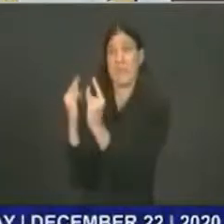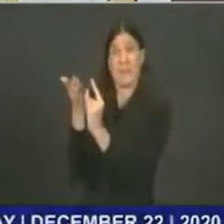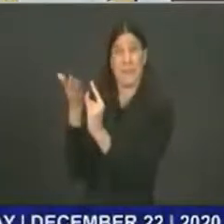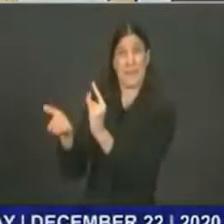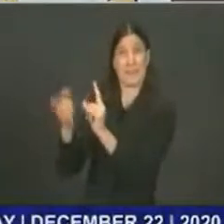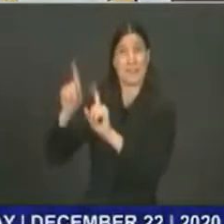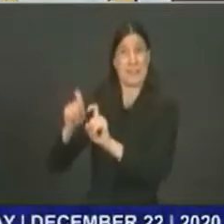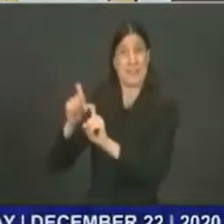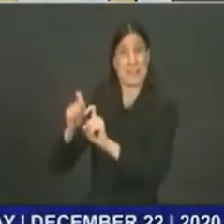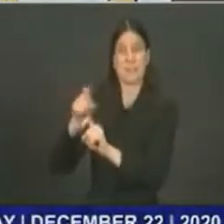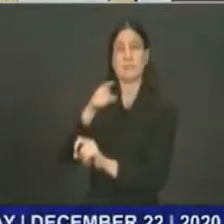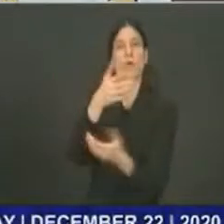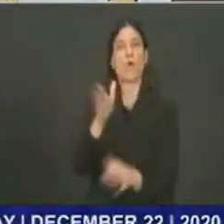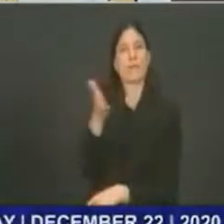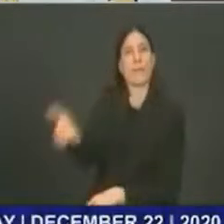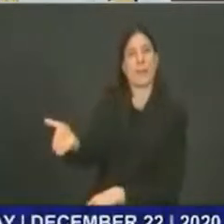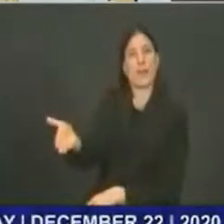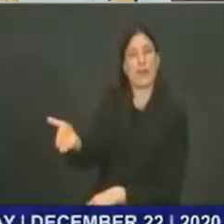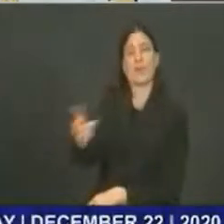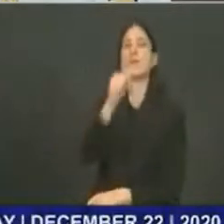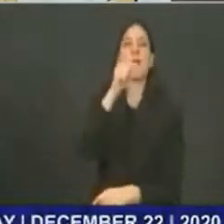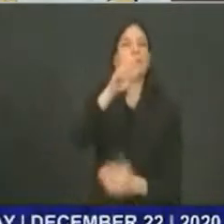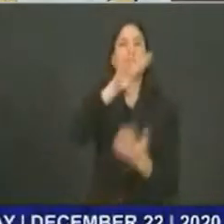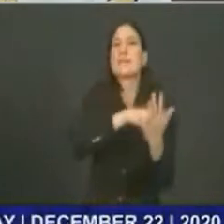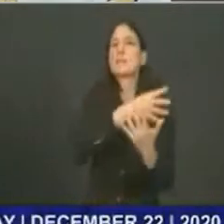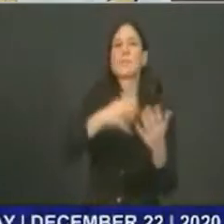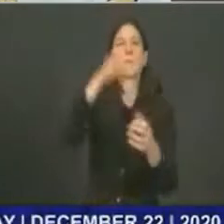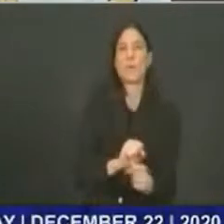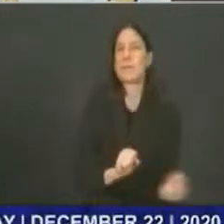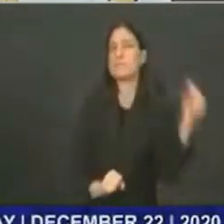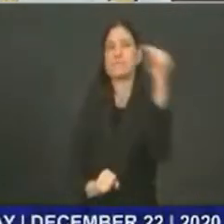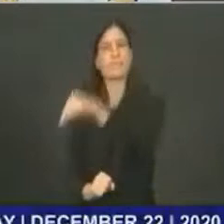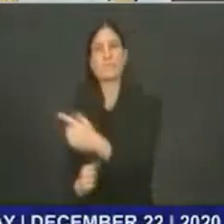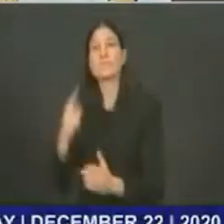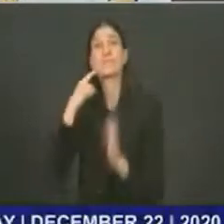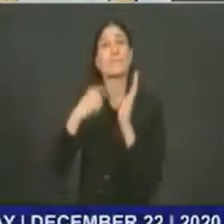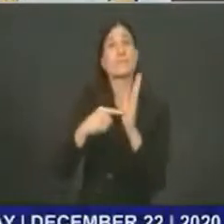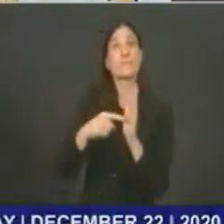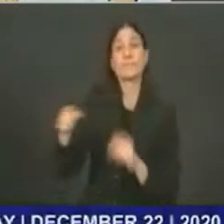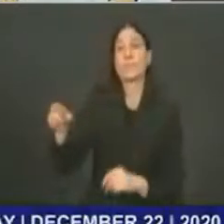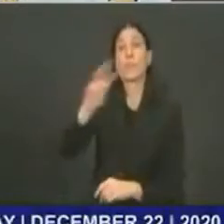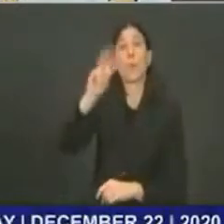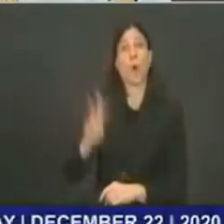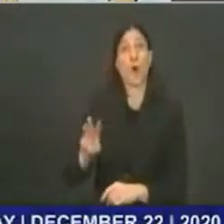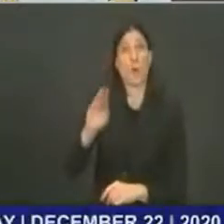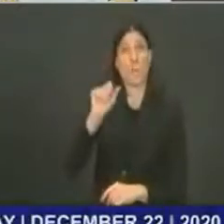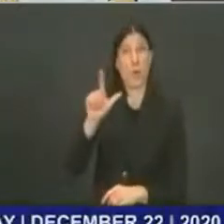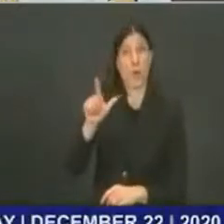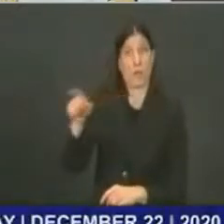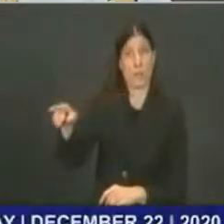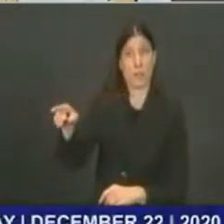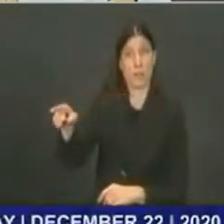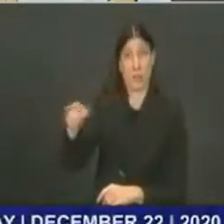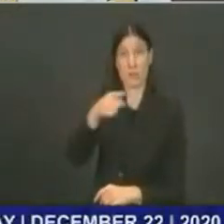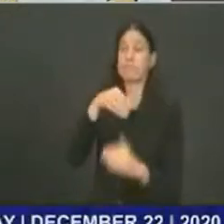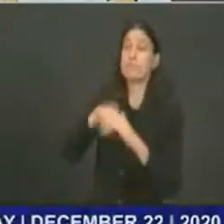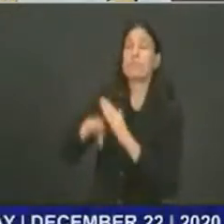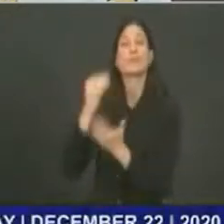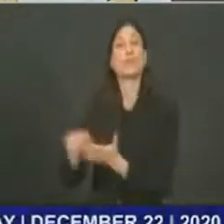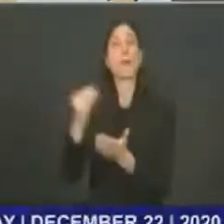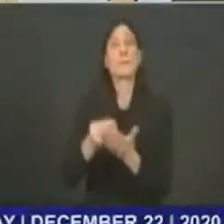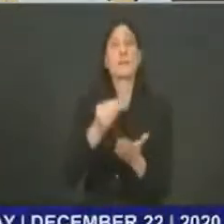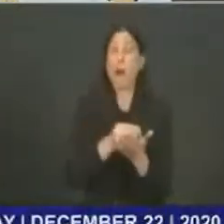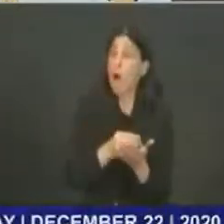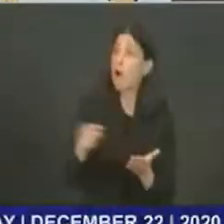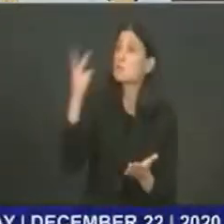example, if someone is already at the Warwick Mall, we want them to be able to get tested there. If someone is